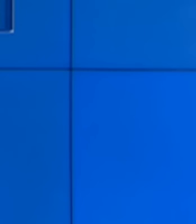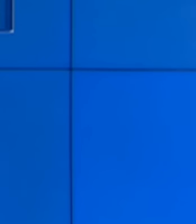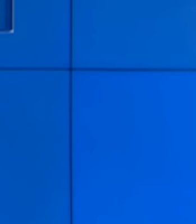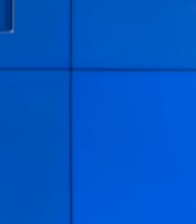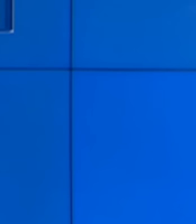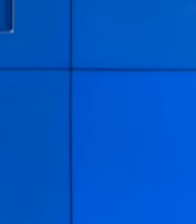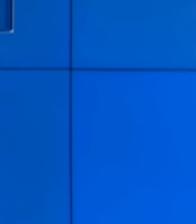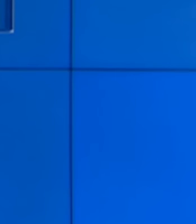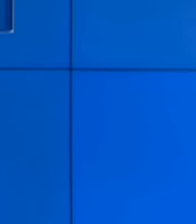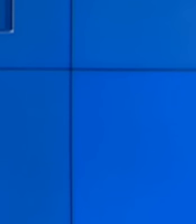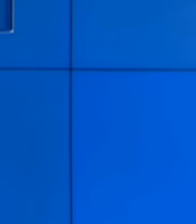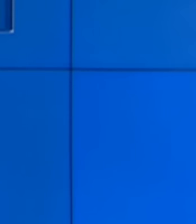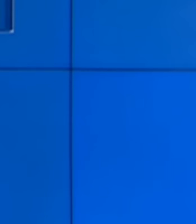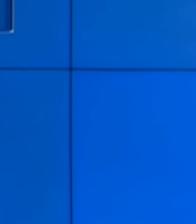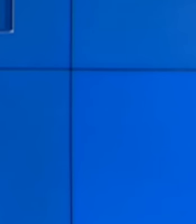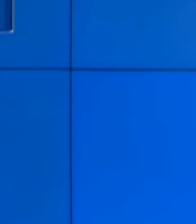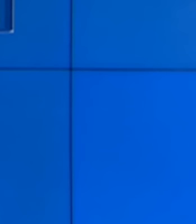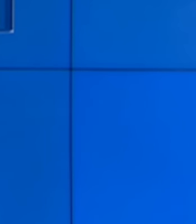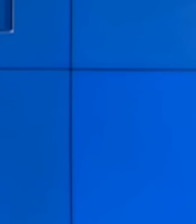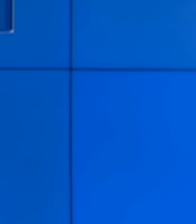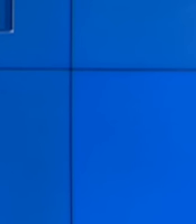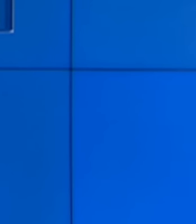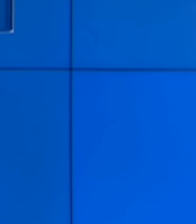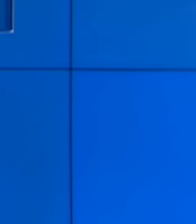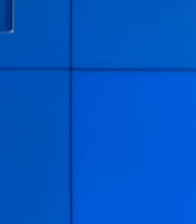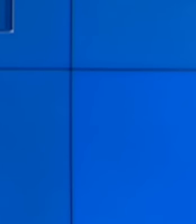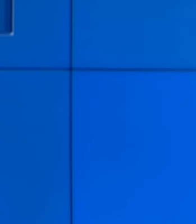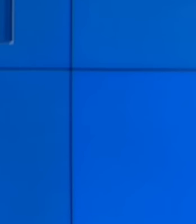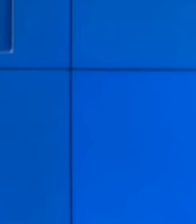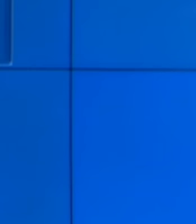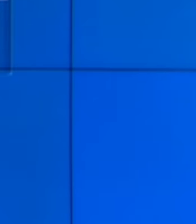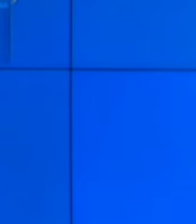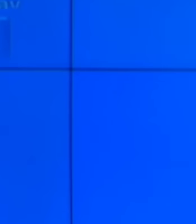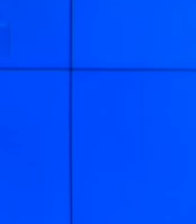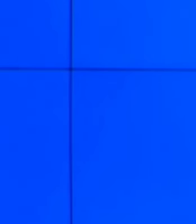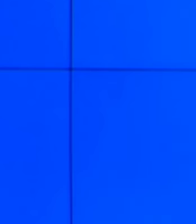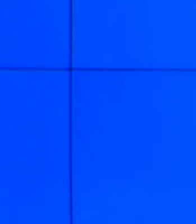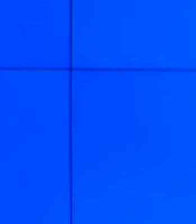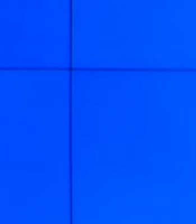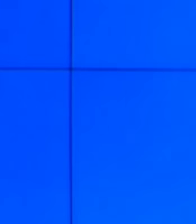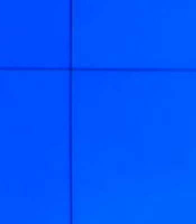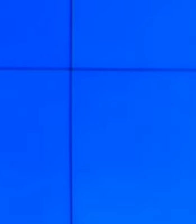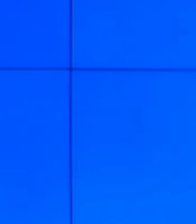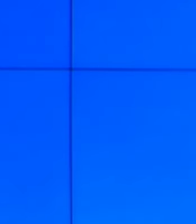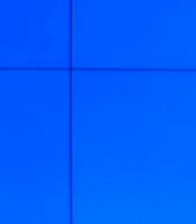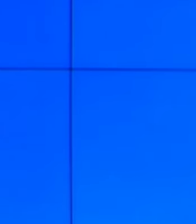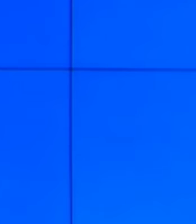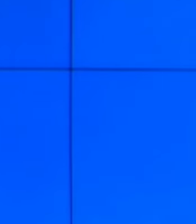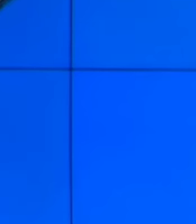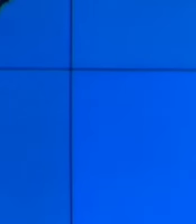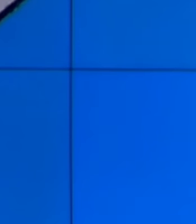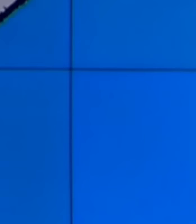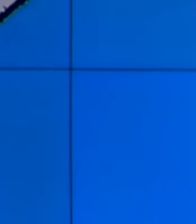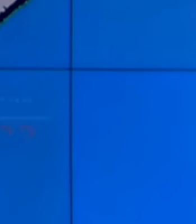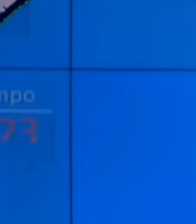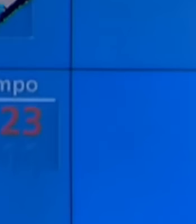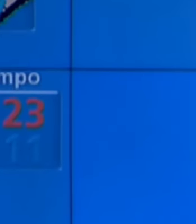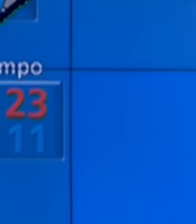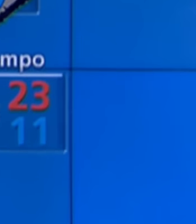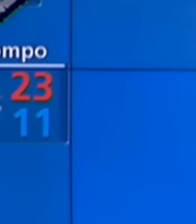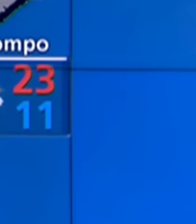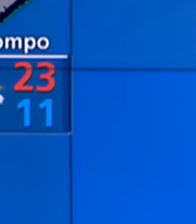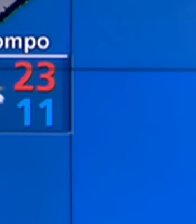teng Ulundi e tla go le tsiditsana ka di gata di le 20 fa Durban yona e tla beke mo go di gata di le 21 re tswele pele